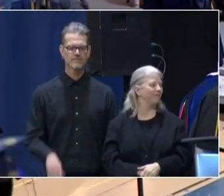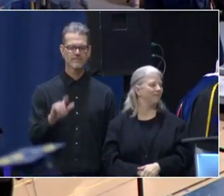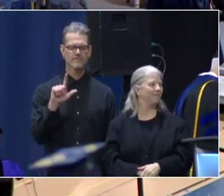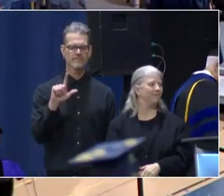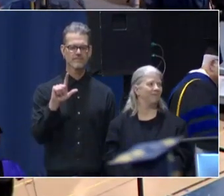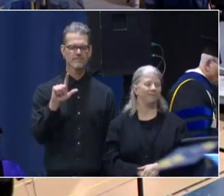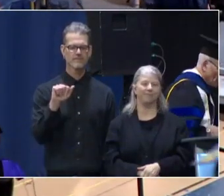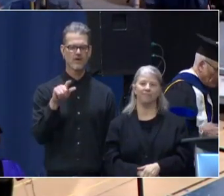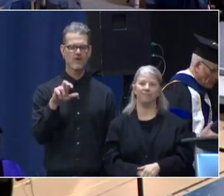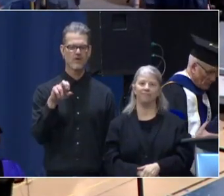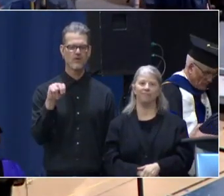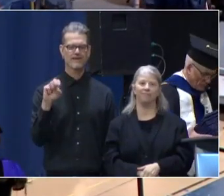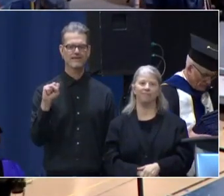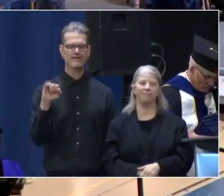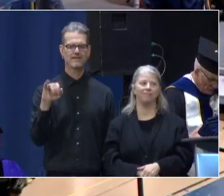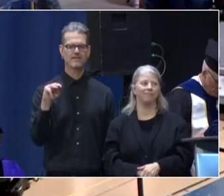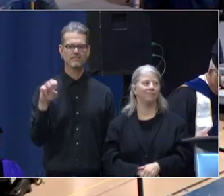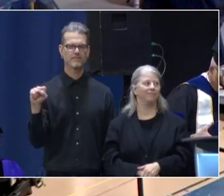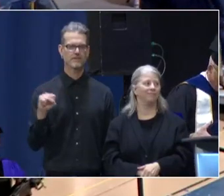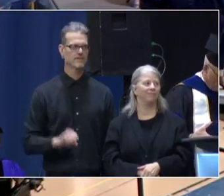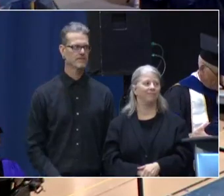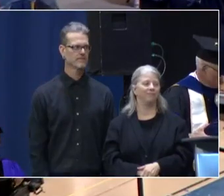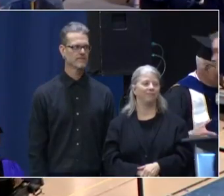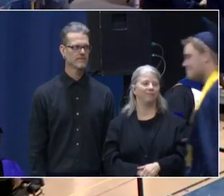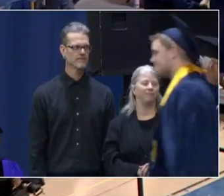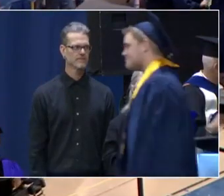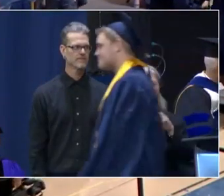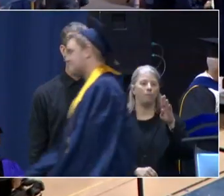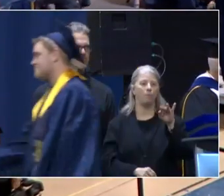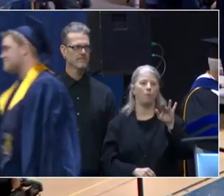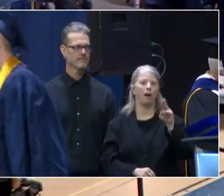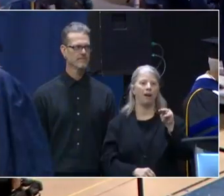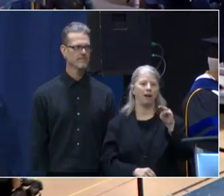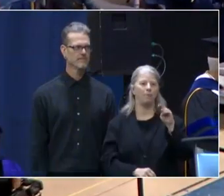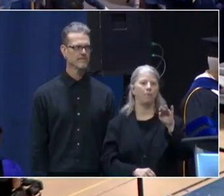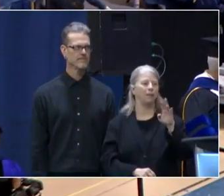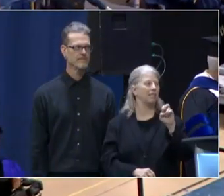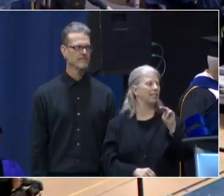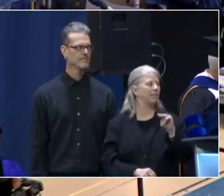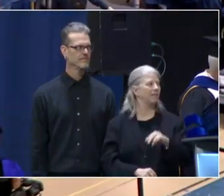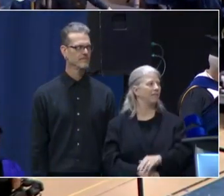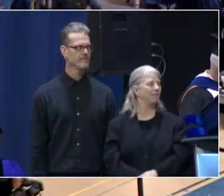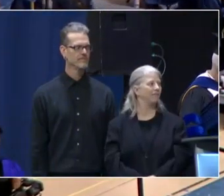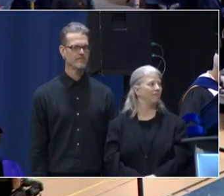Lauren Sims. Brian Lund.